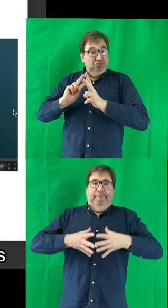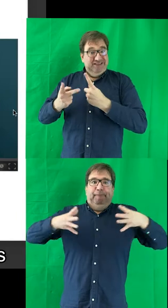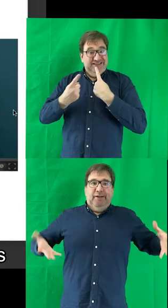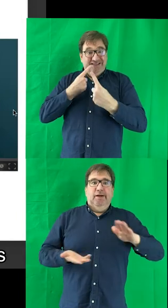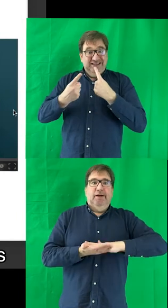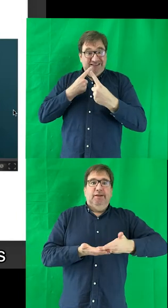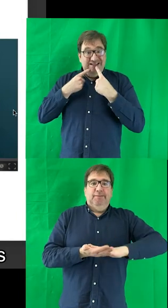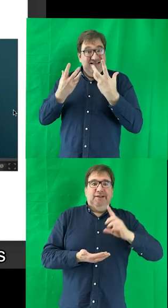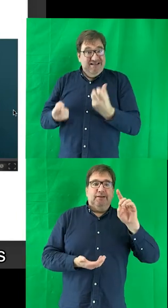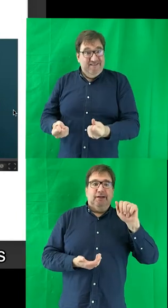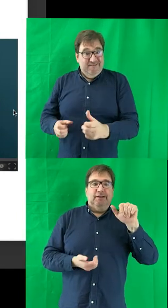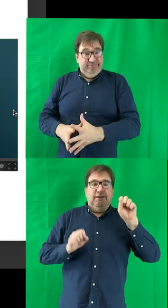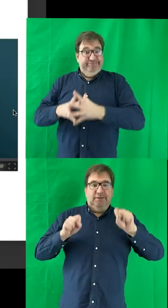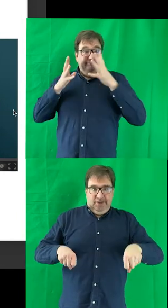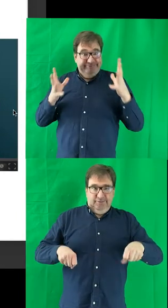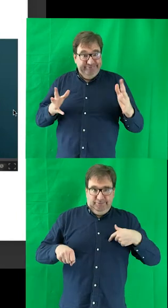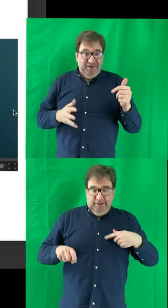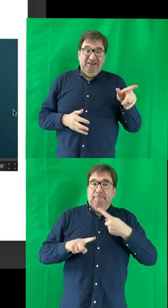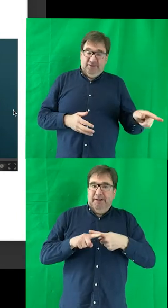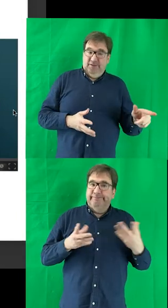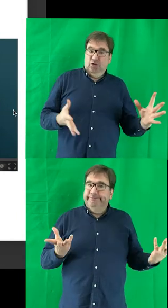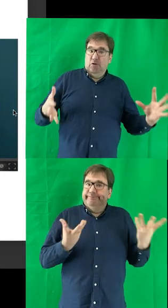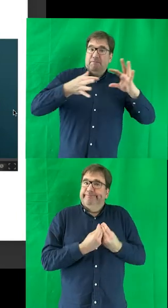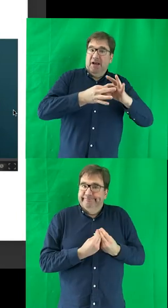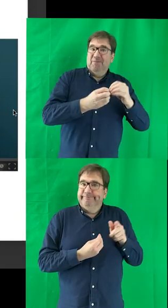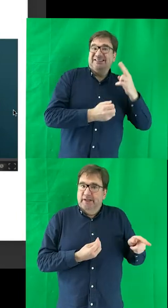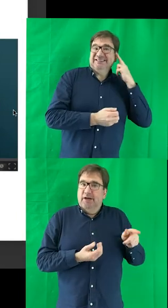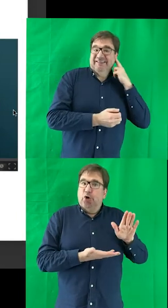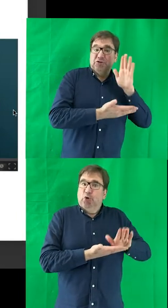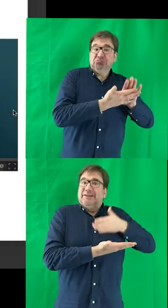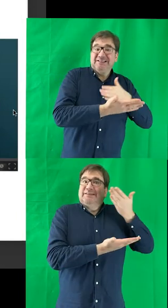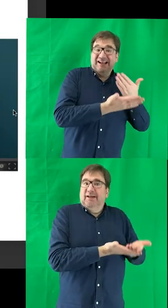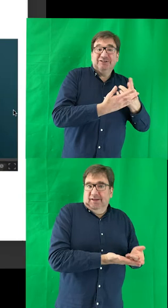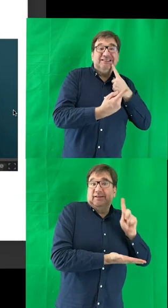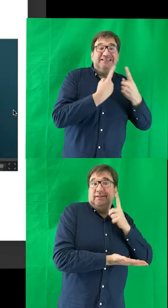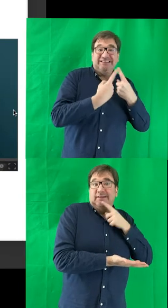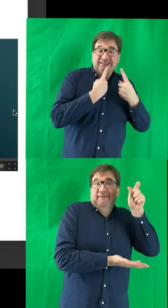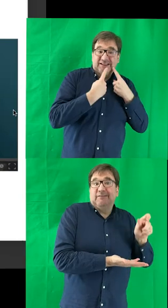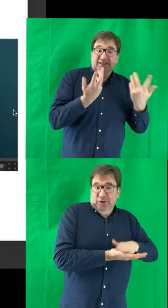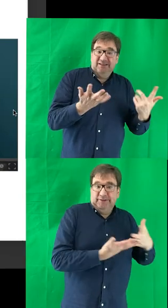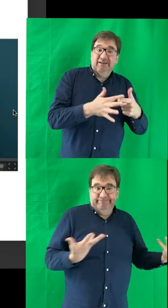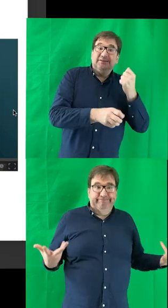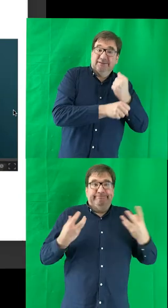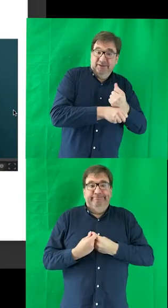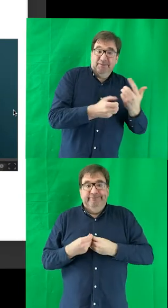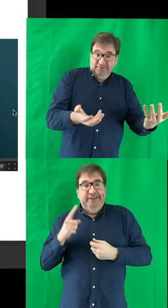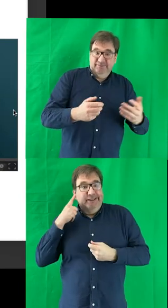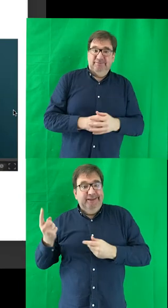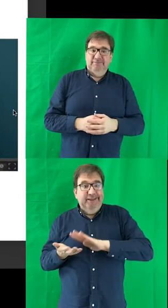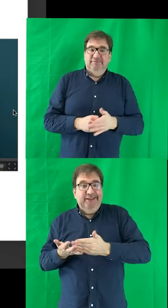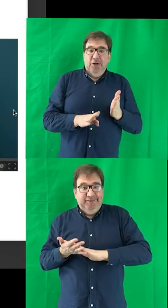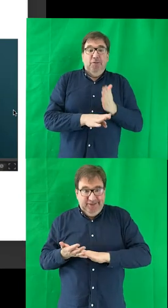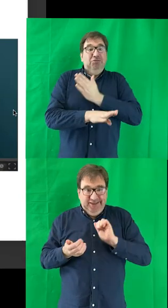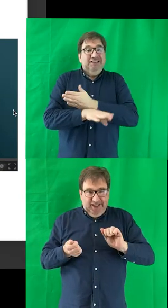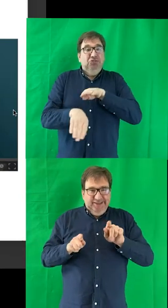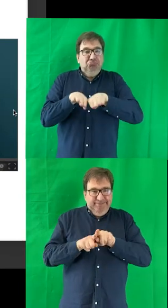of interpreting data, and we might combine this with deaf translator data, for example, as part